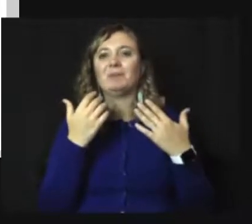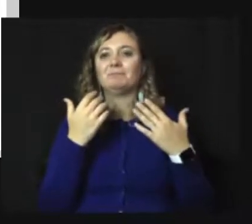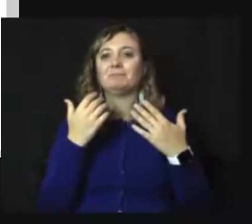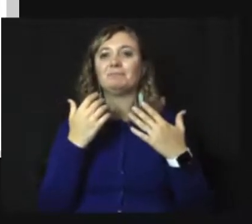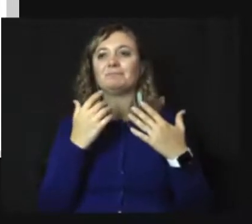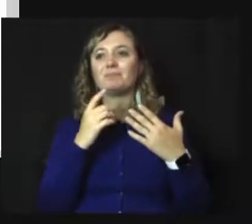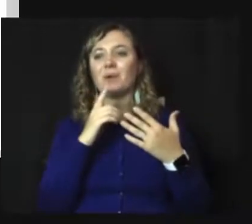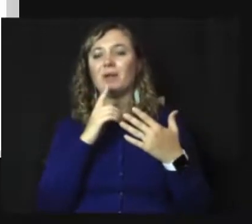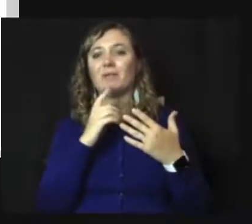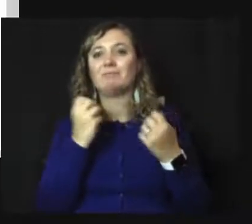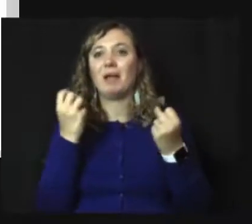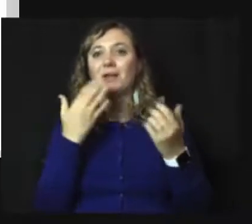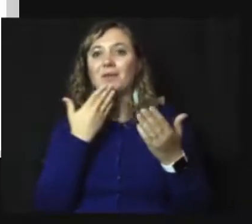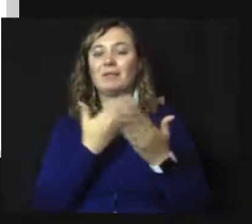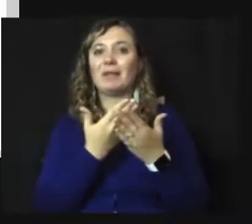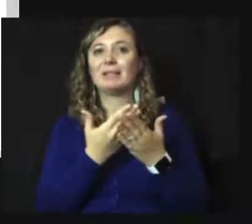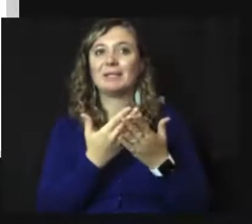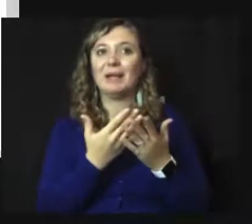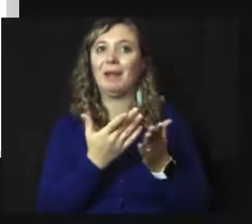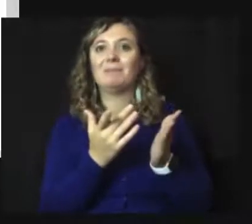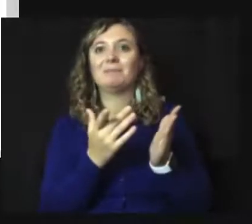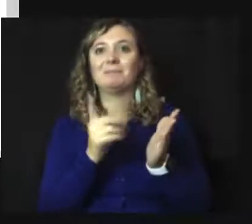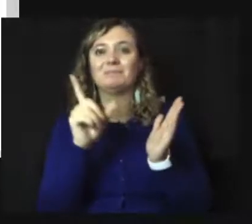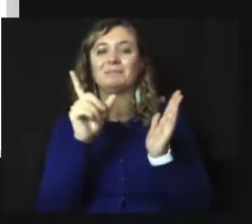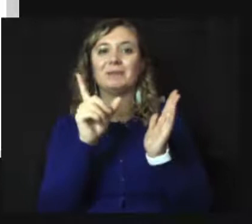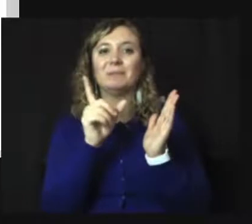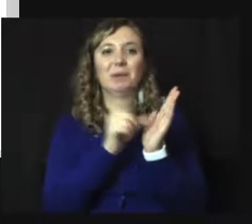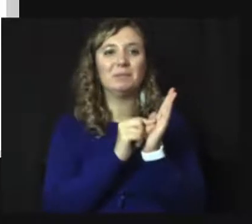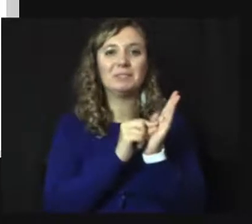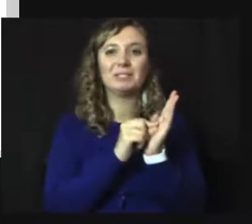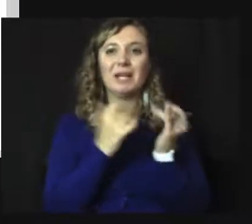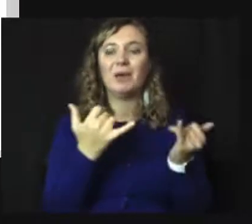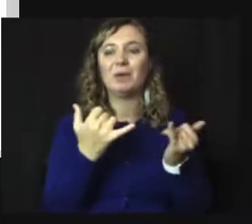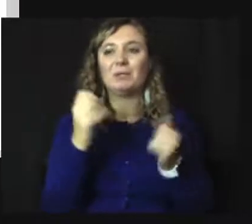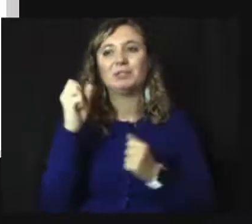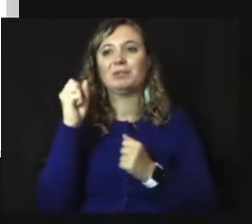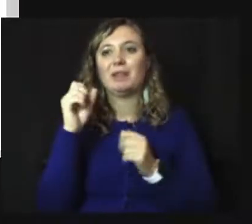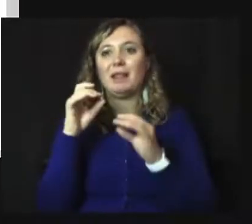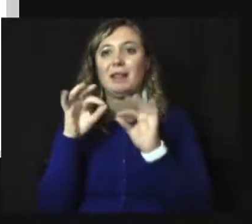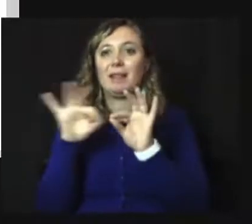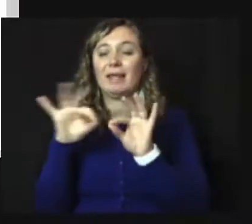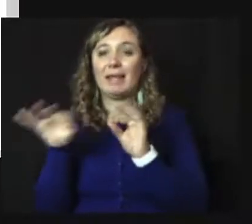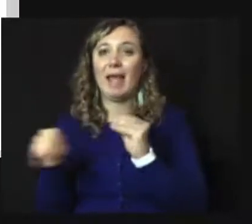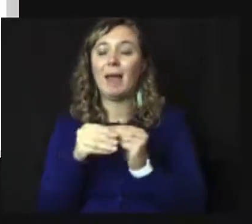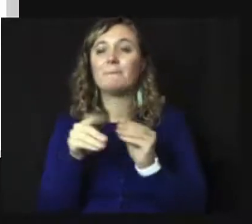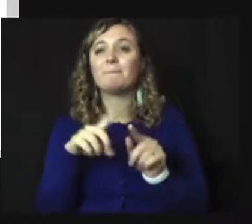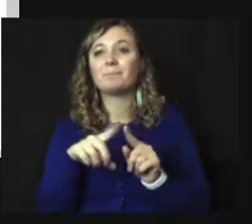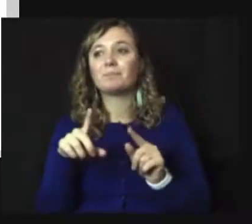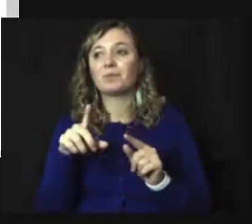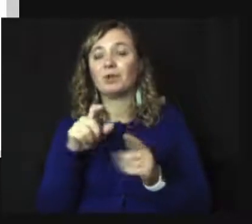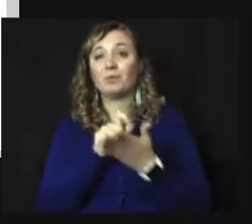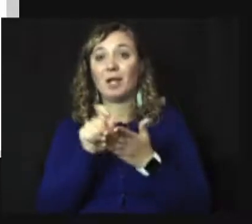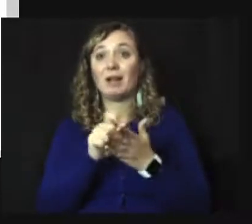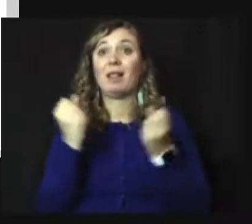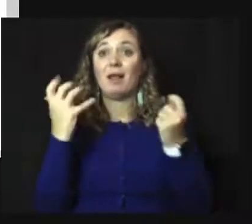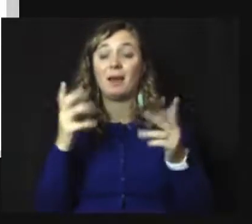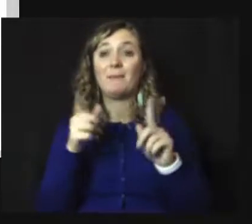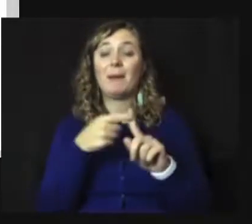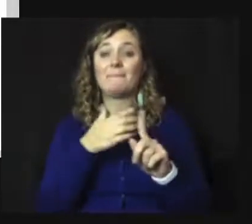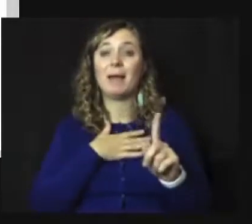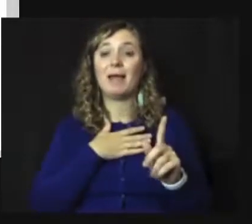Also, like I have a published book, you guys, that's crazy. But I write a lot about my novel and the practice